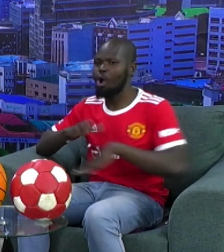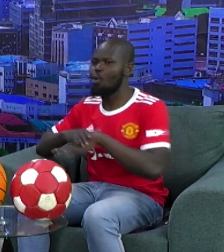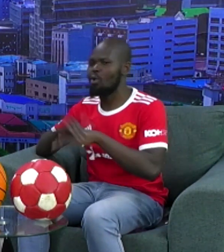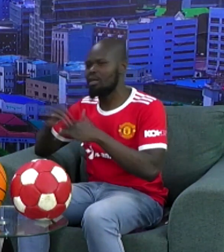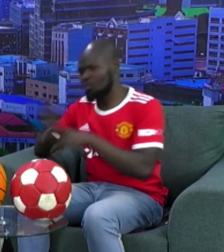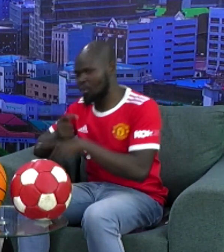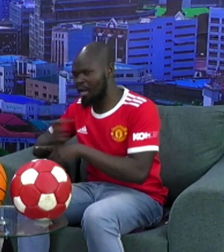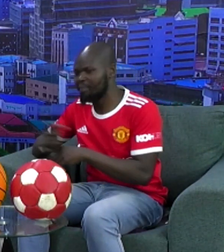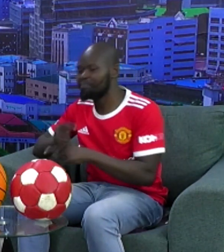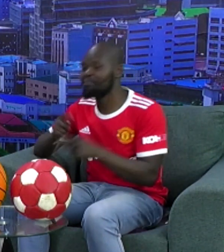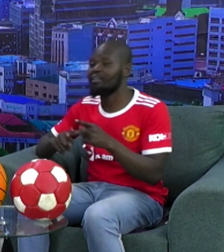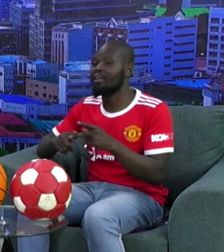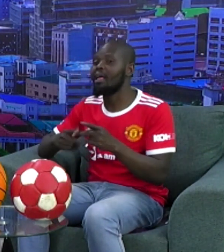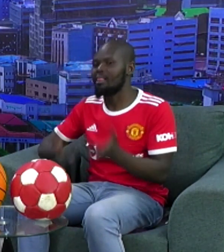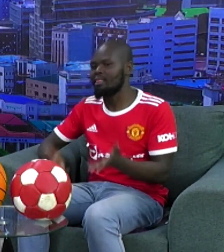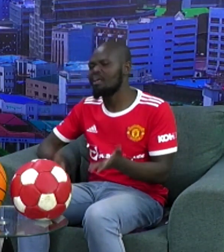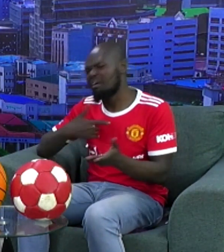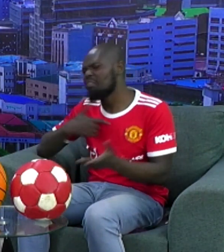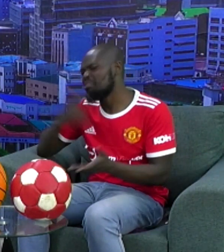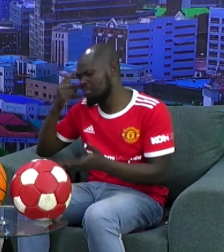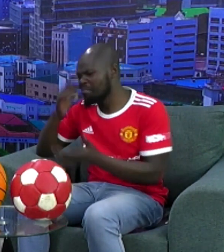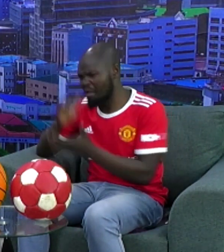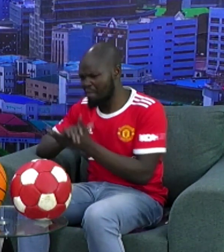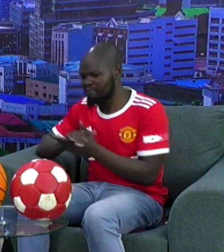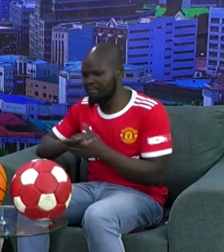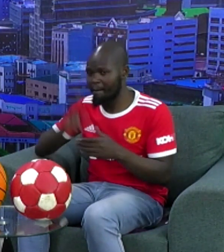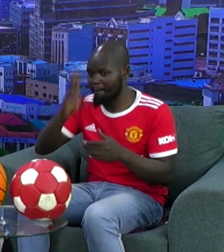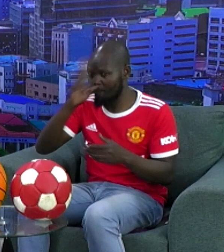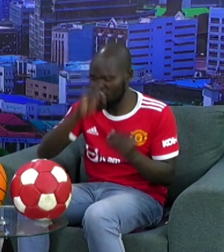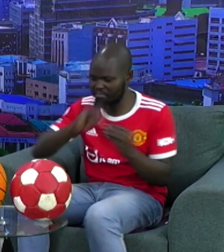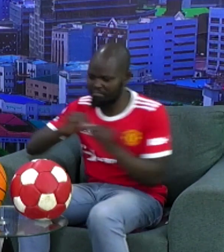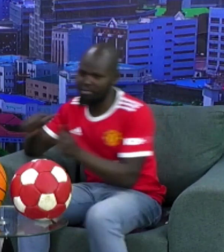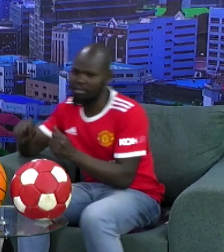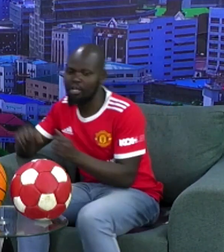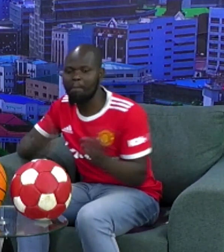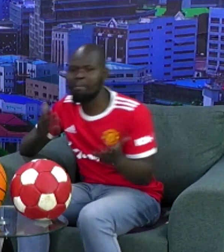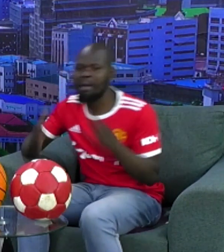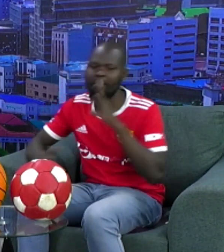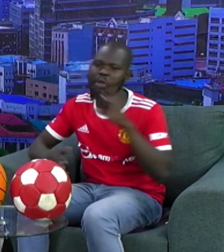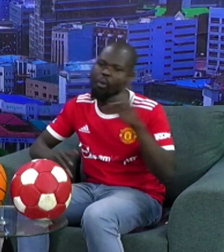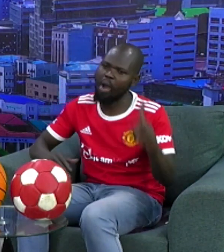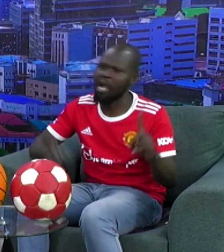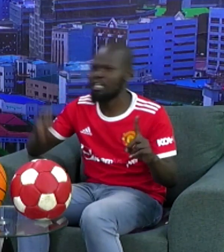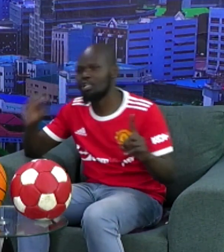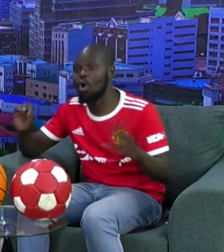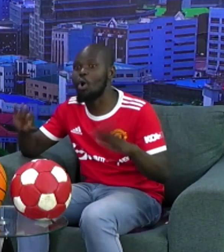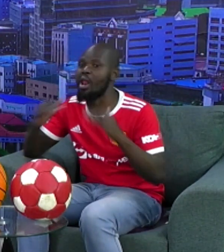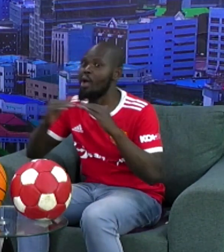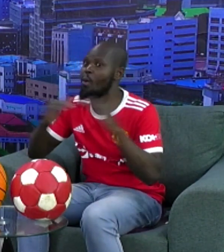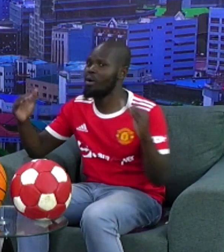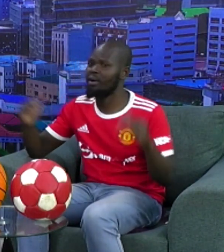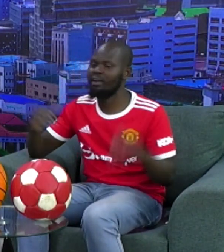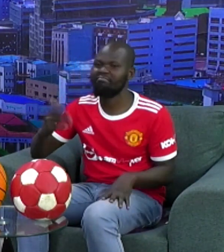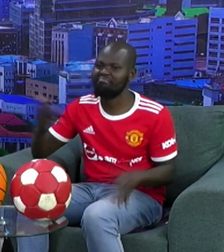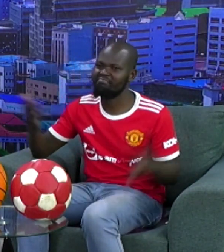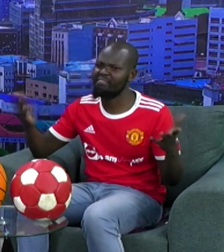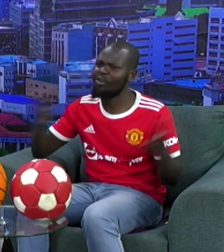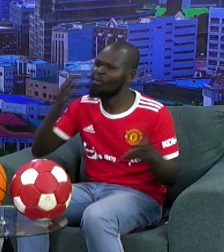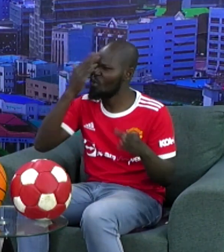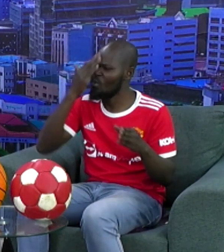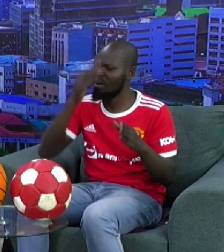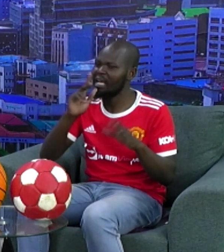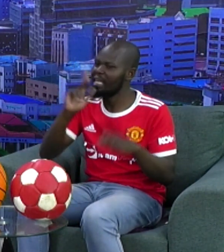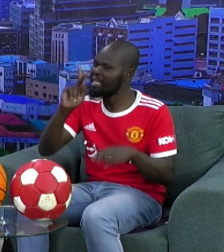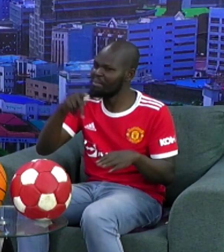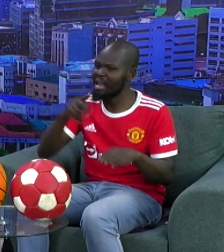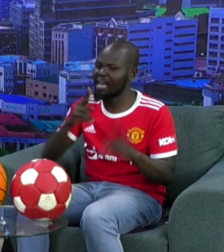have a lot of confidence, and the training is right, and I believe Police will take this one home. Probably 1-0, or it